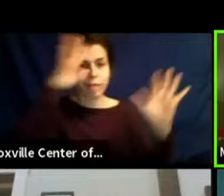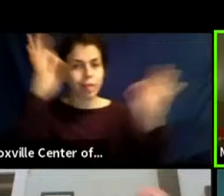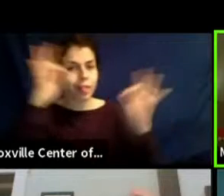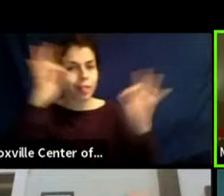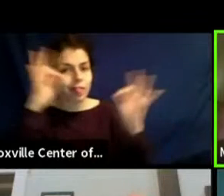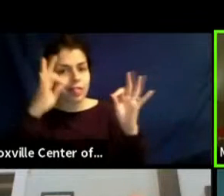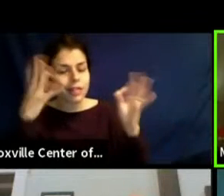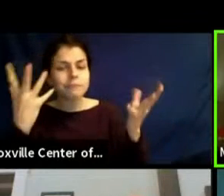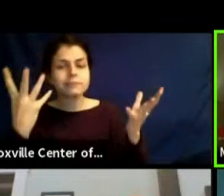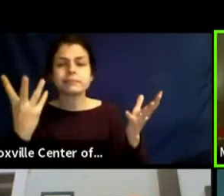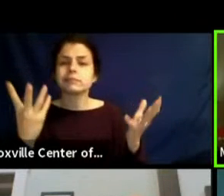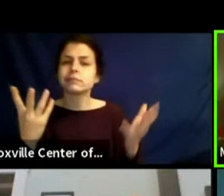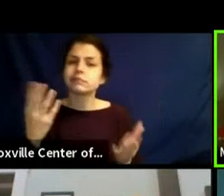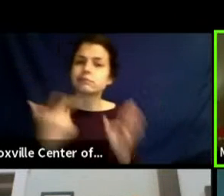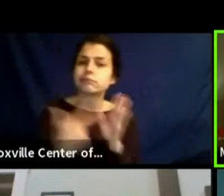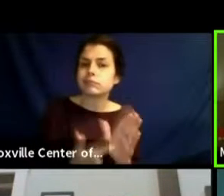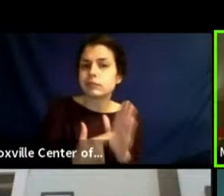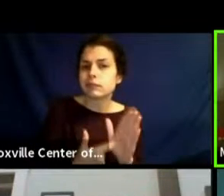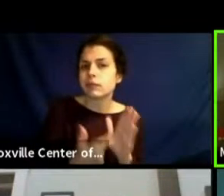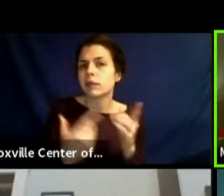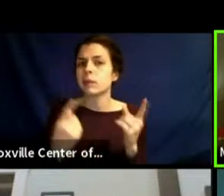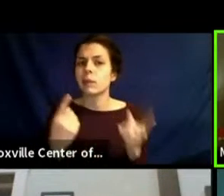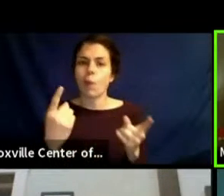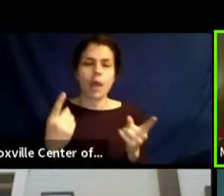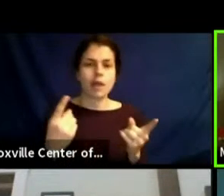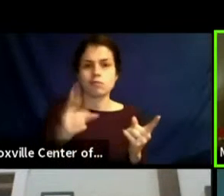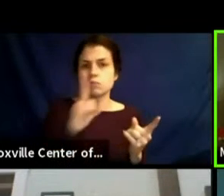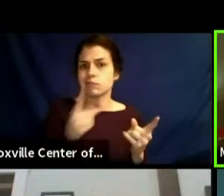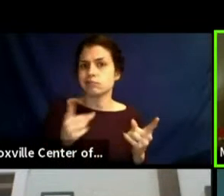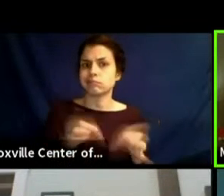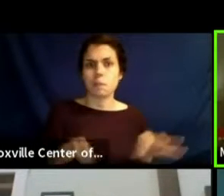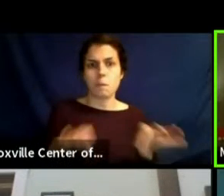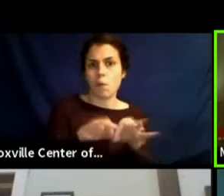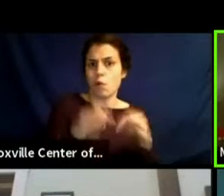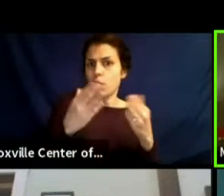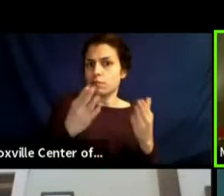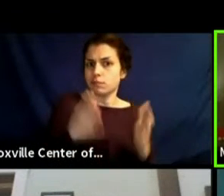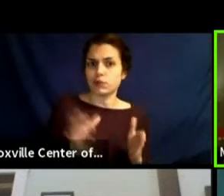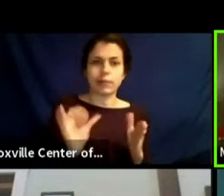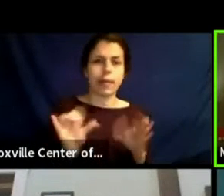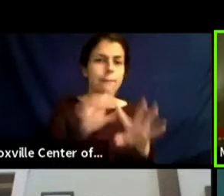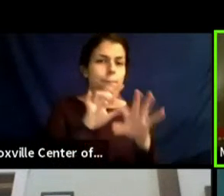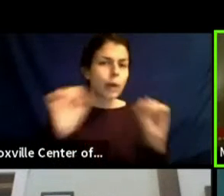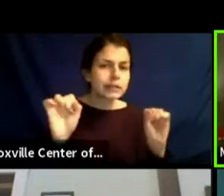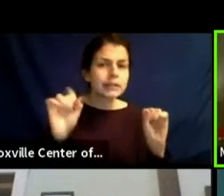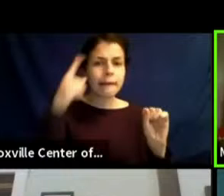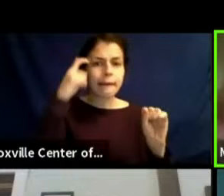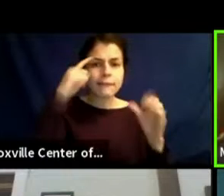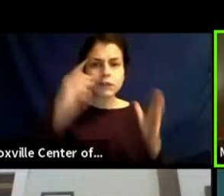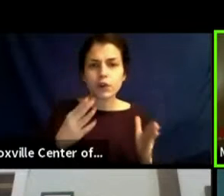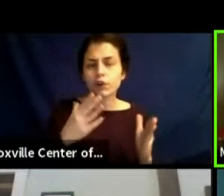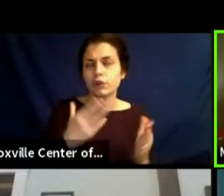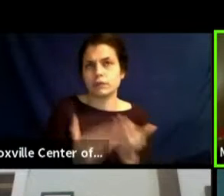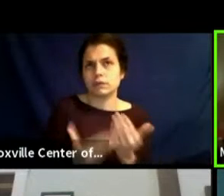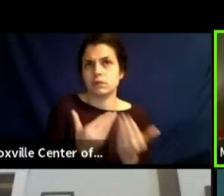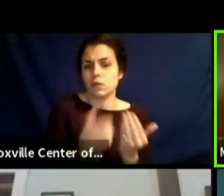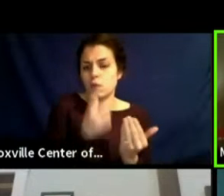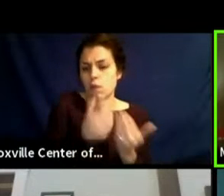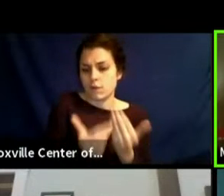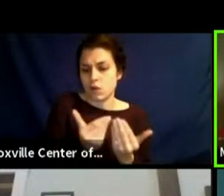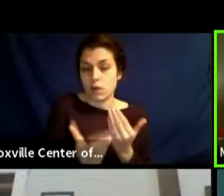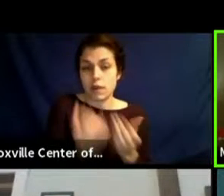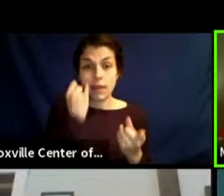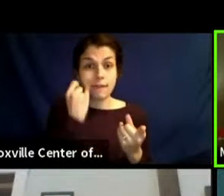let's say, a high-profile person like the president or the governor, or whatever, has not